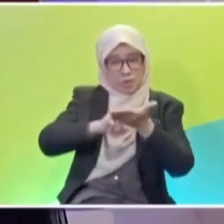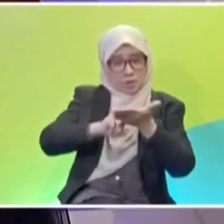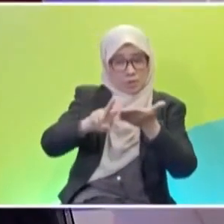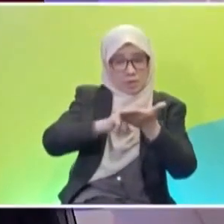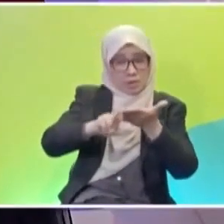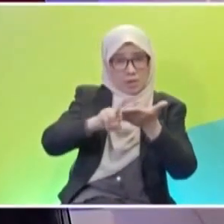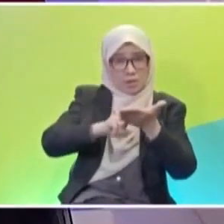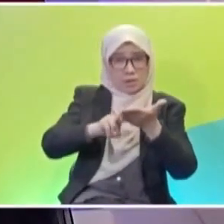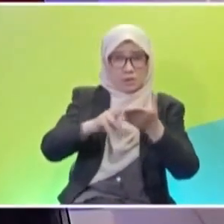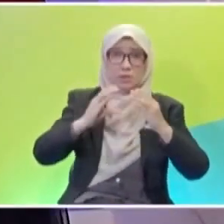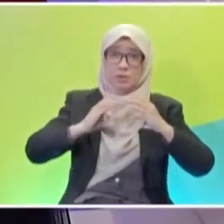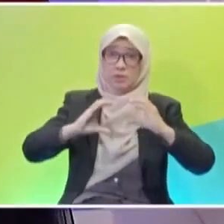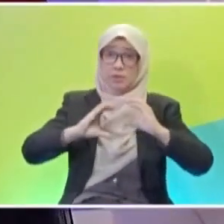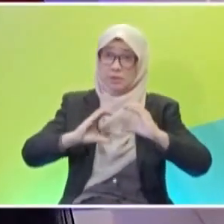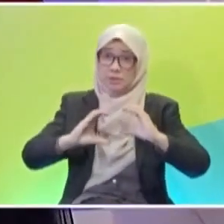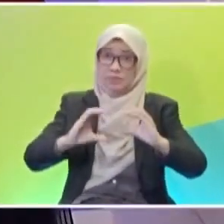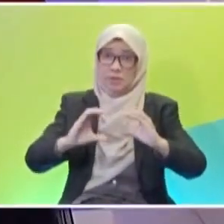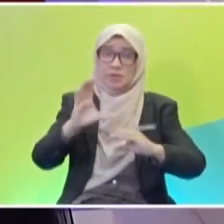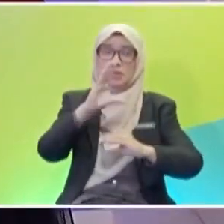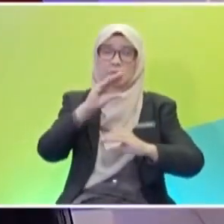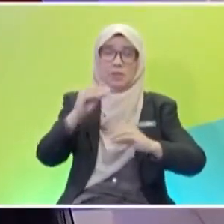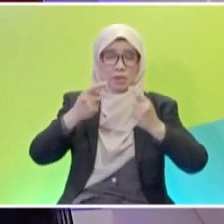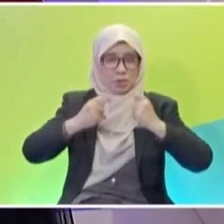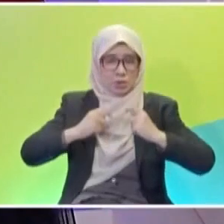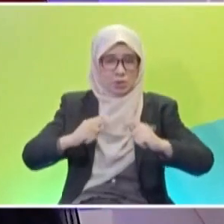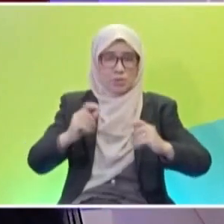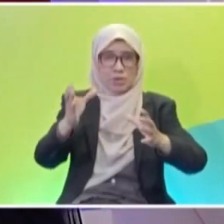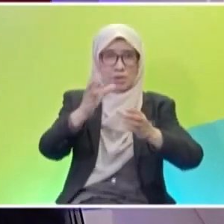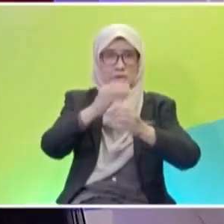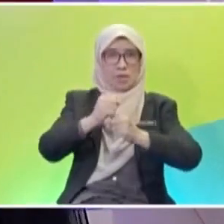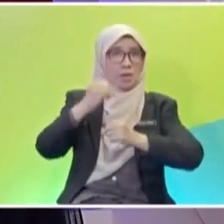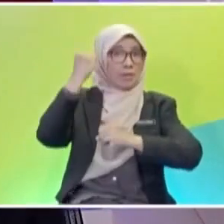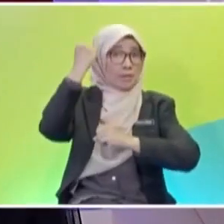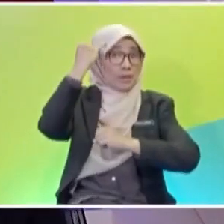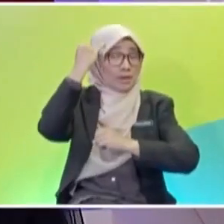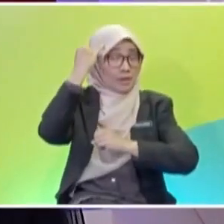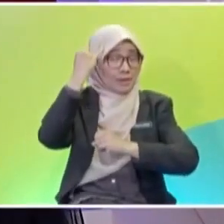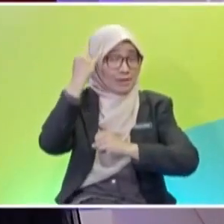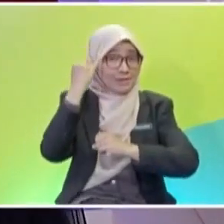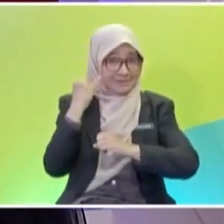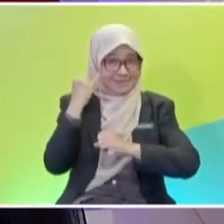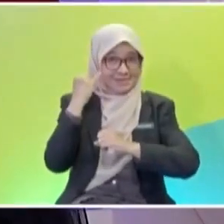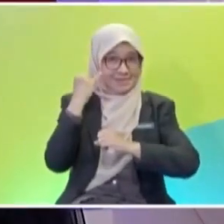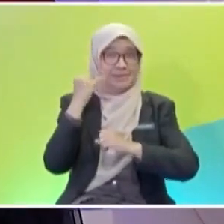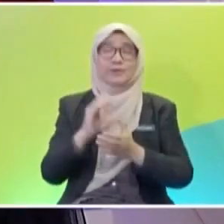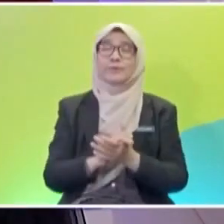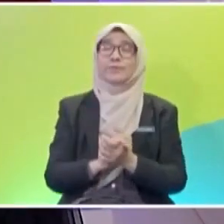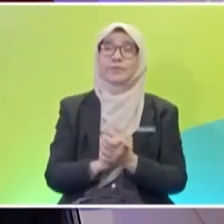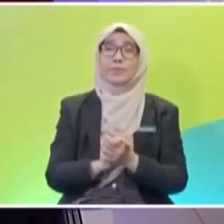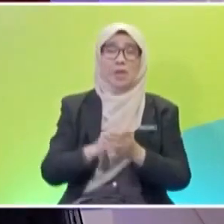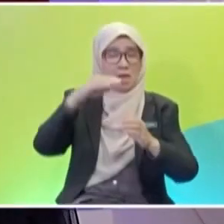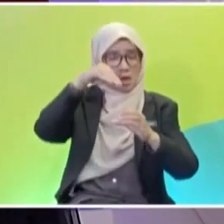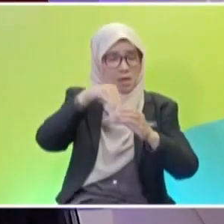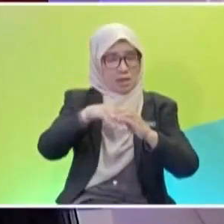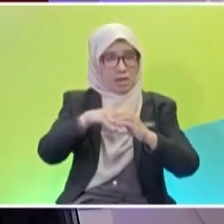the text and try and get the general idea, mm-hmm. okay? Of each paragraph,